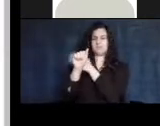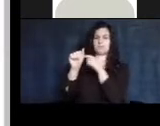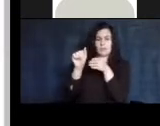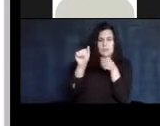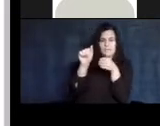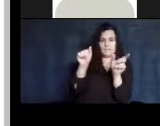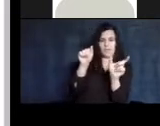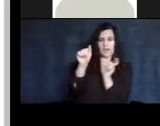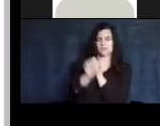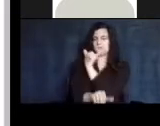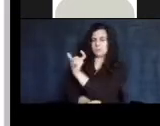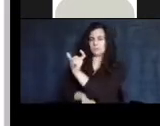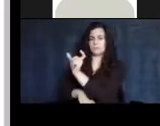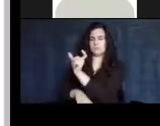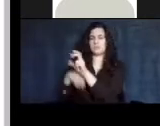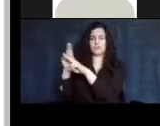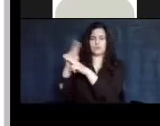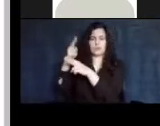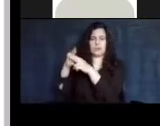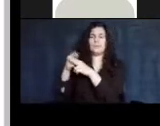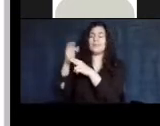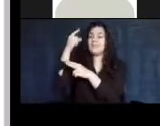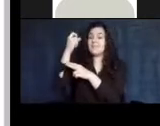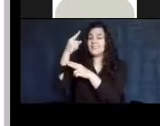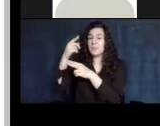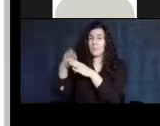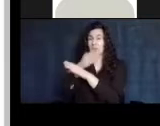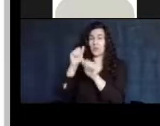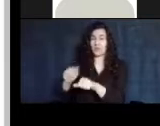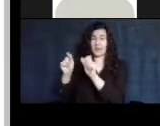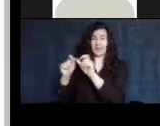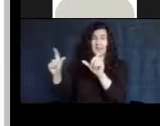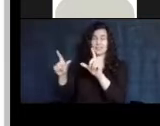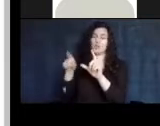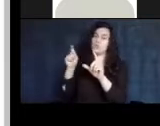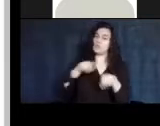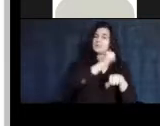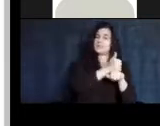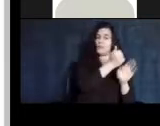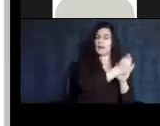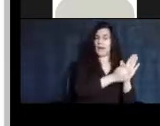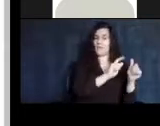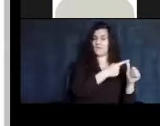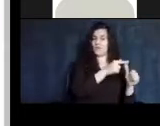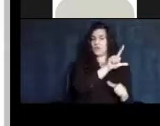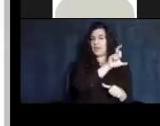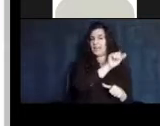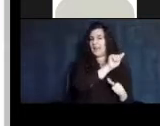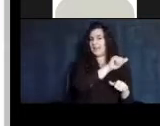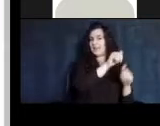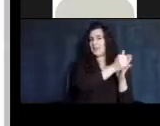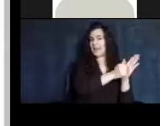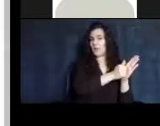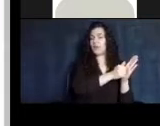your LEA account has been set up. So you'll need to do that first. You should get this on your